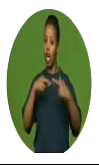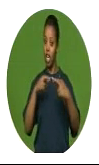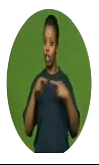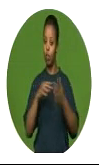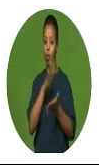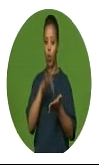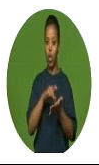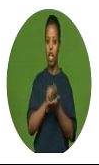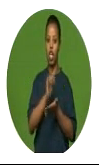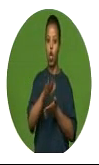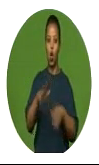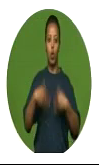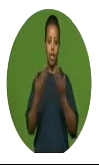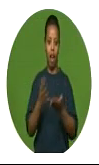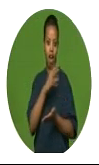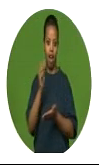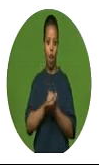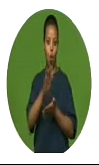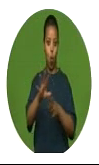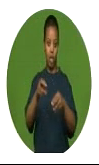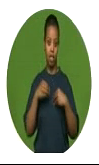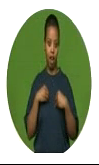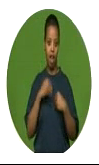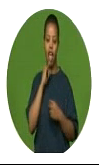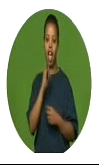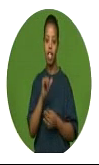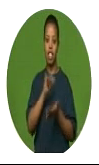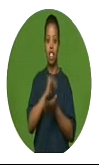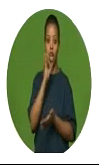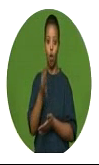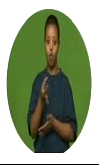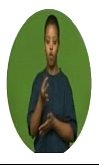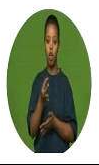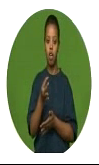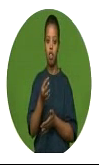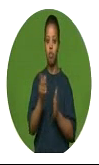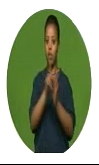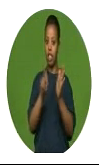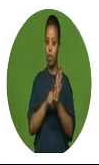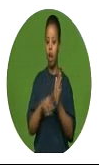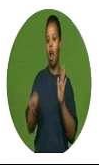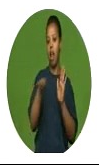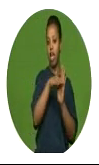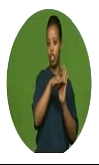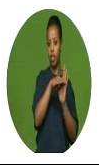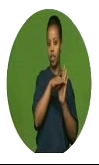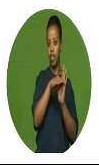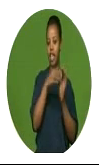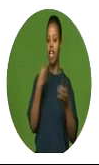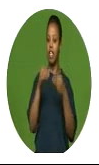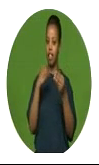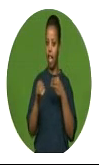Relationship between consignor and consignee is that of principal and agent.